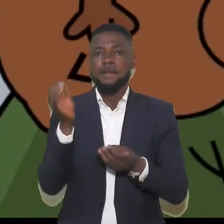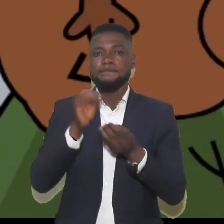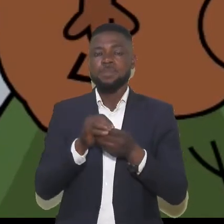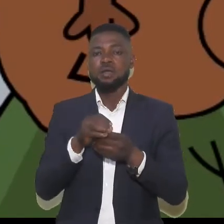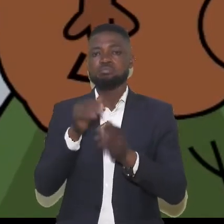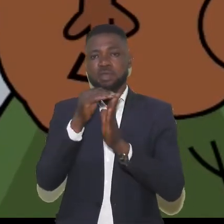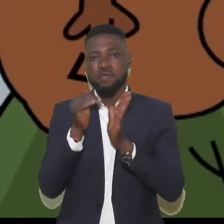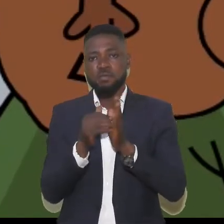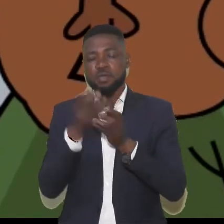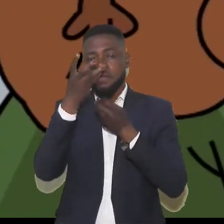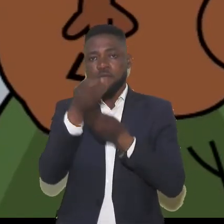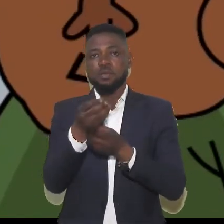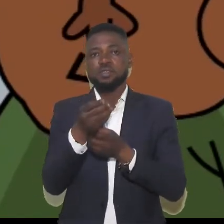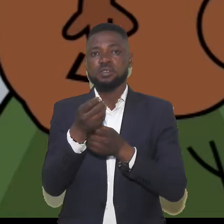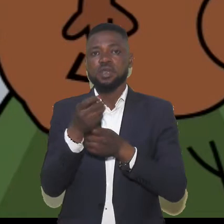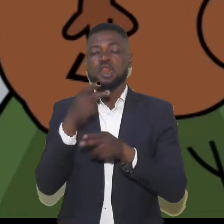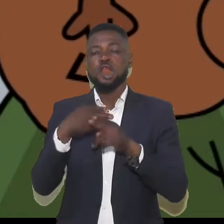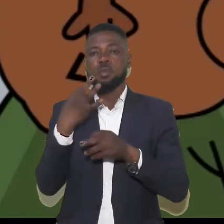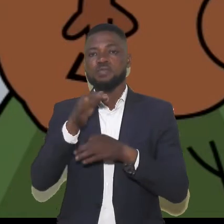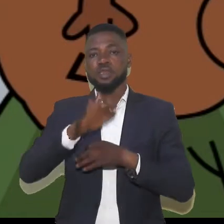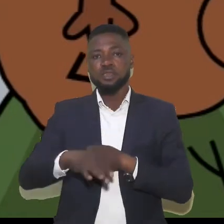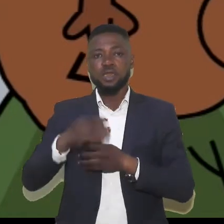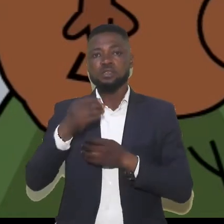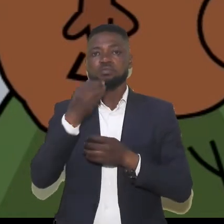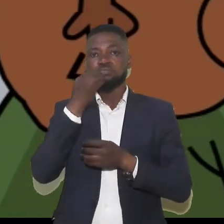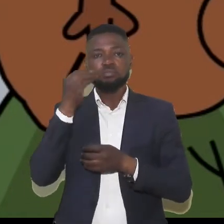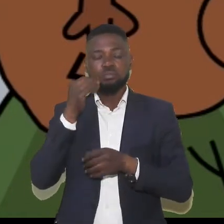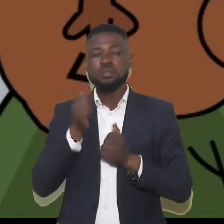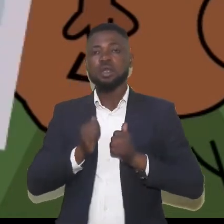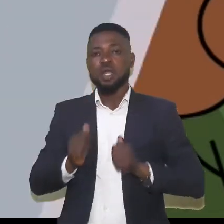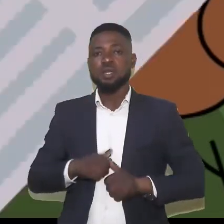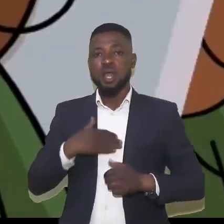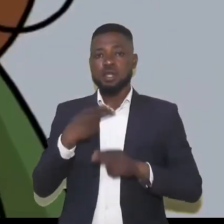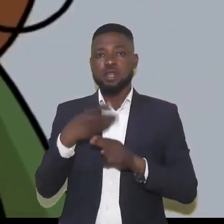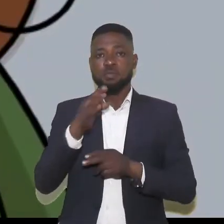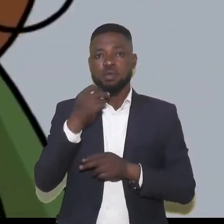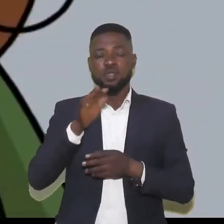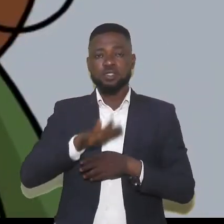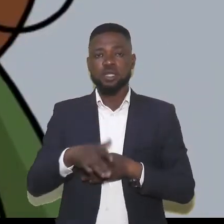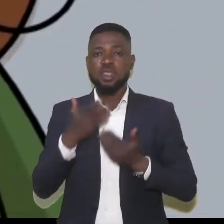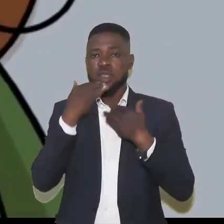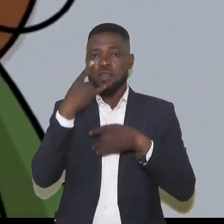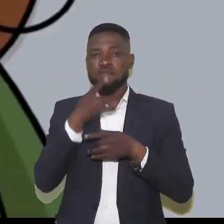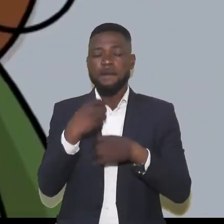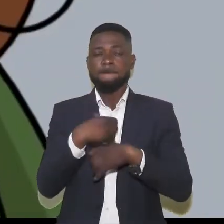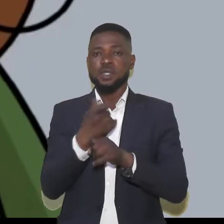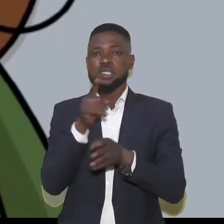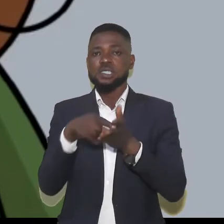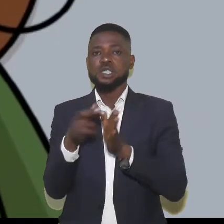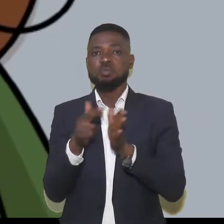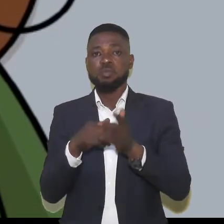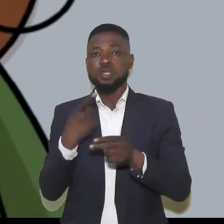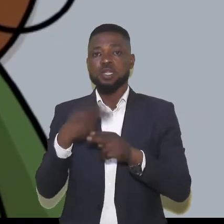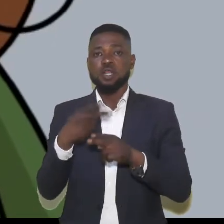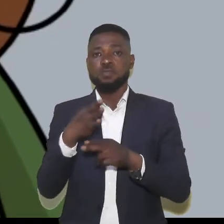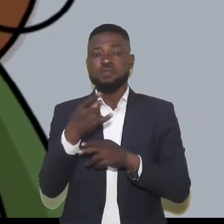details such as the name of the child, residential address, and the name of his parents. Thank you for making this report. Can we have the